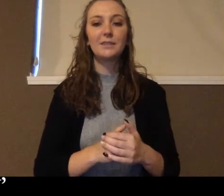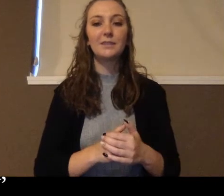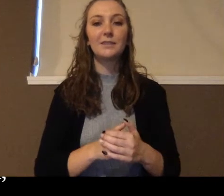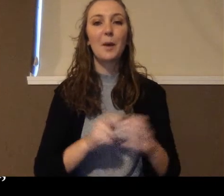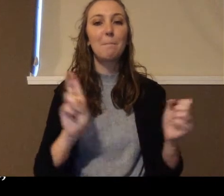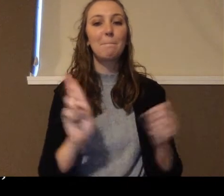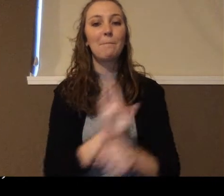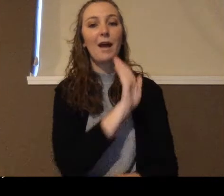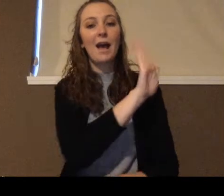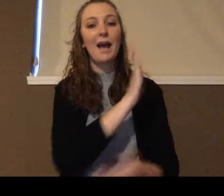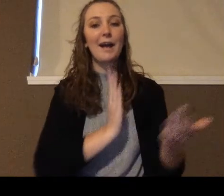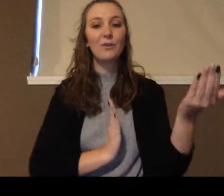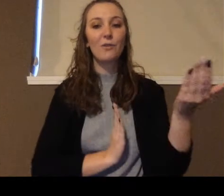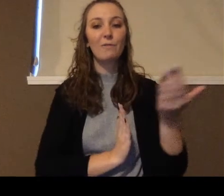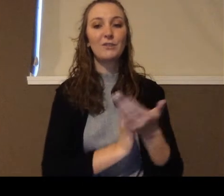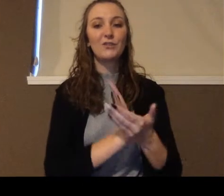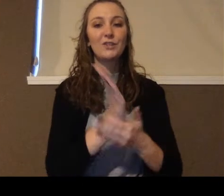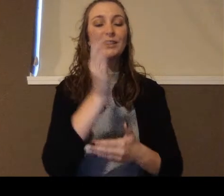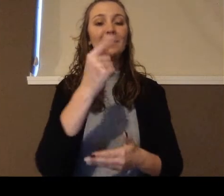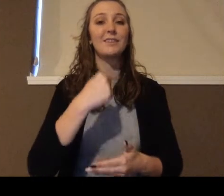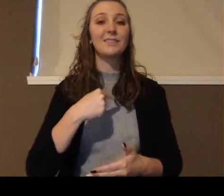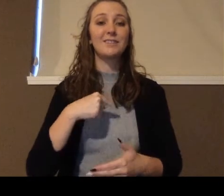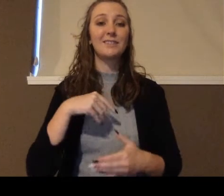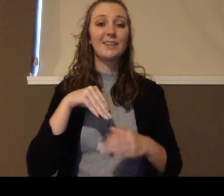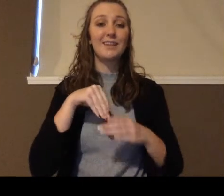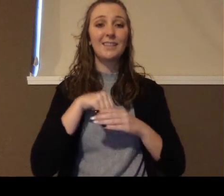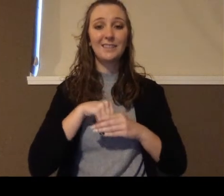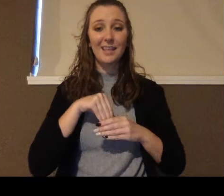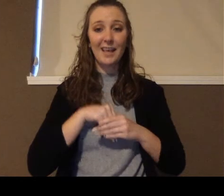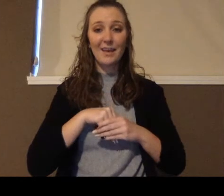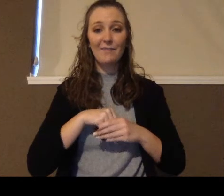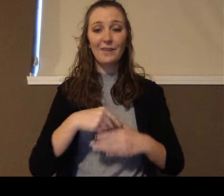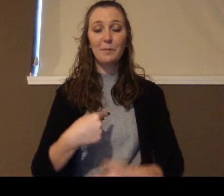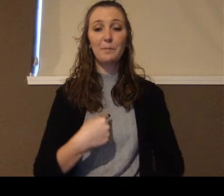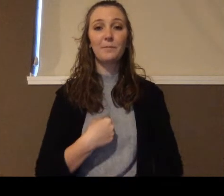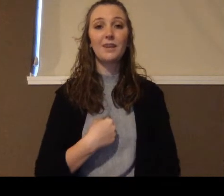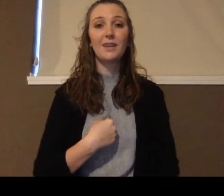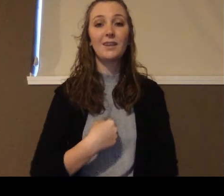good. Behold, I long for your